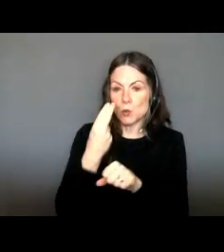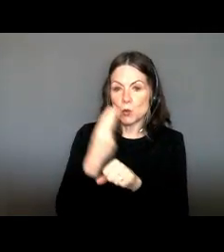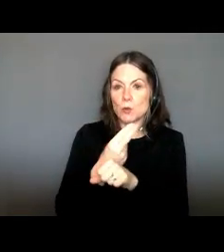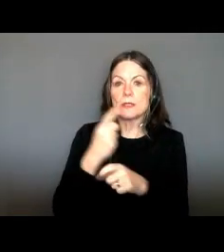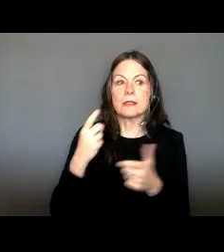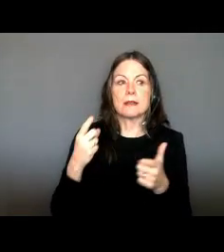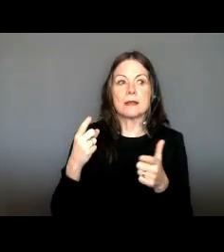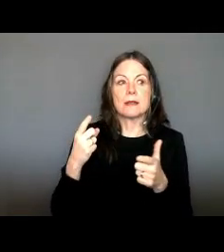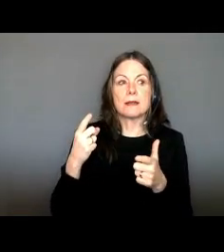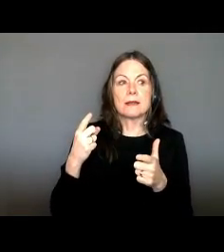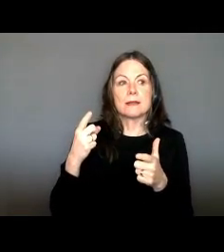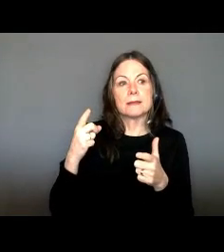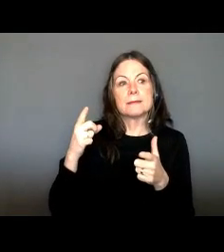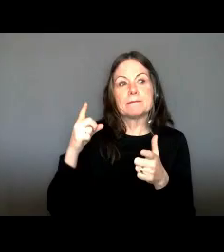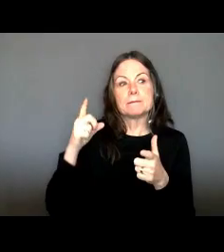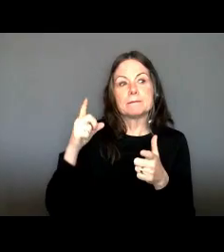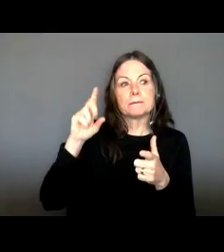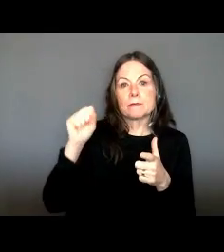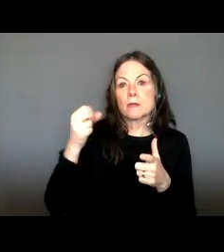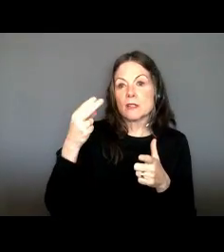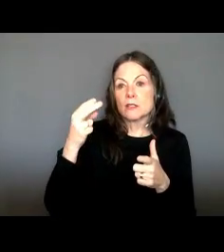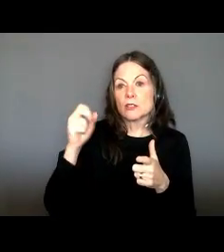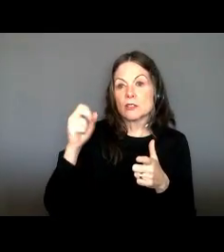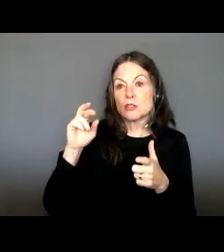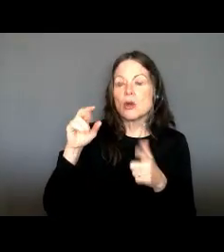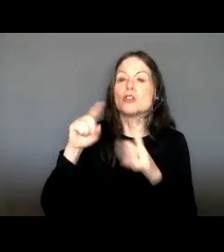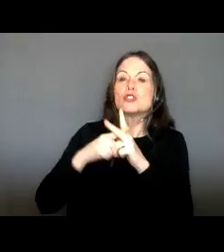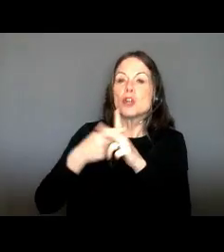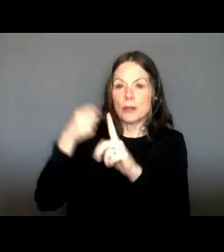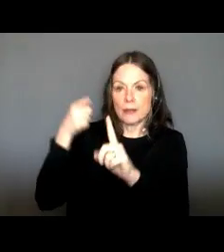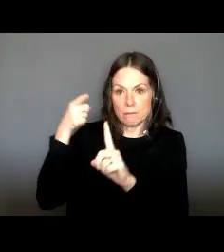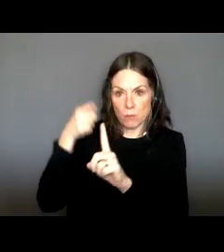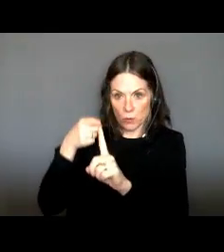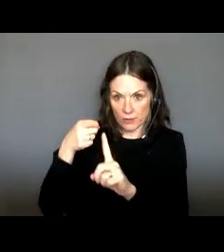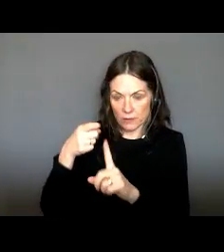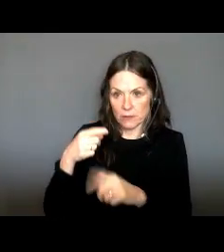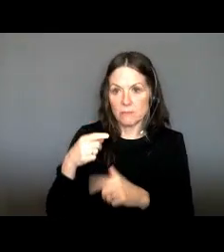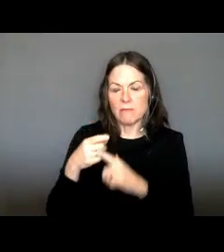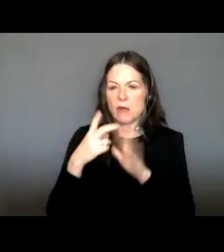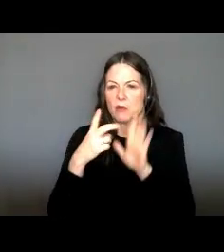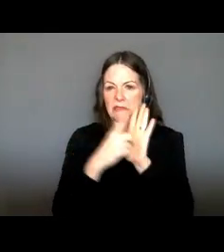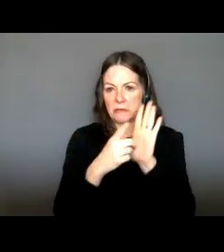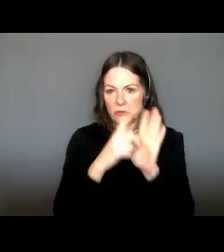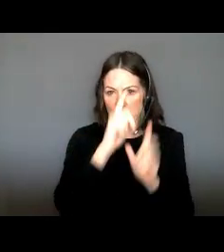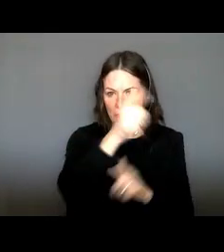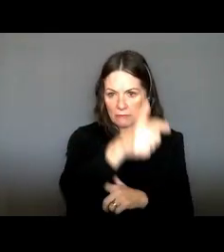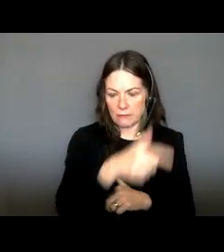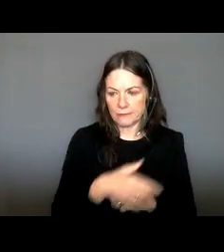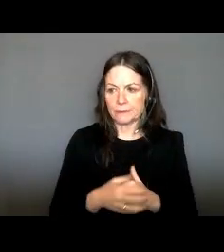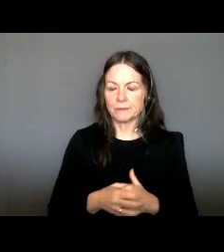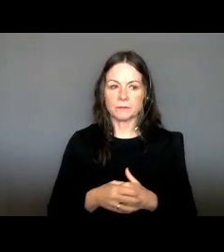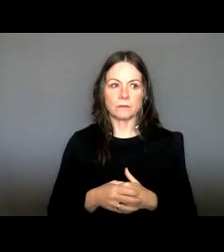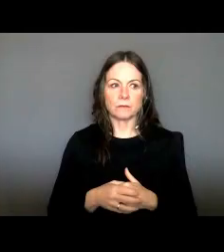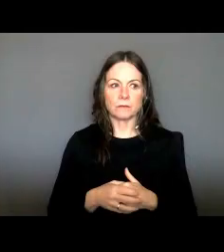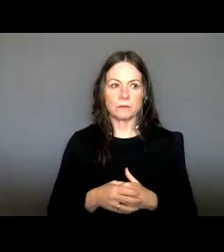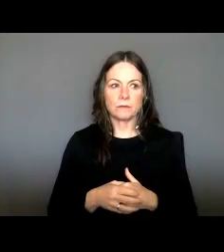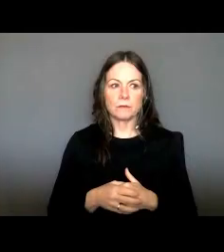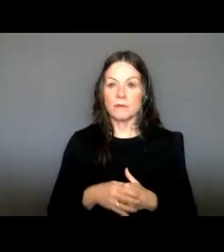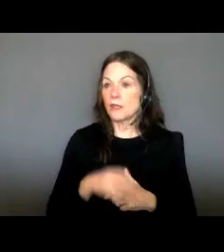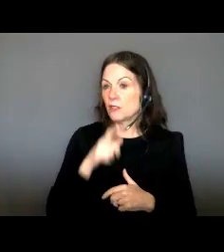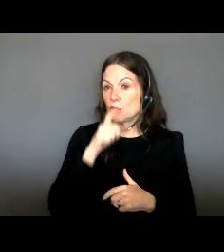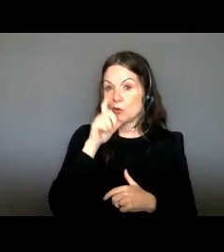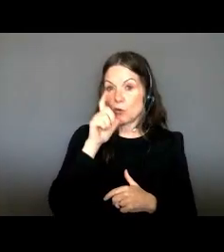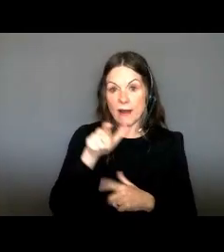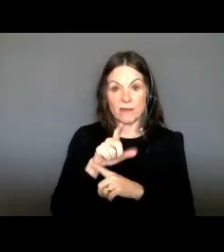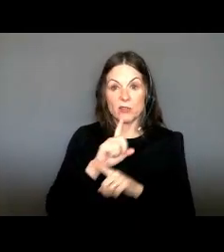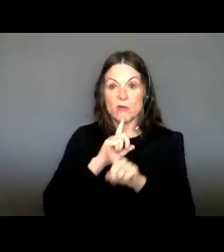sharing points, starting points, which I will also demo a little bit later. You do not have to answer